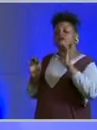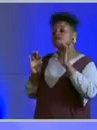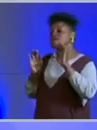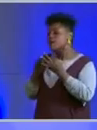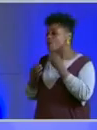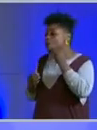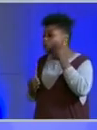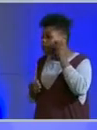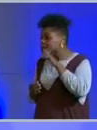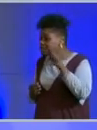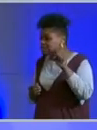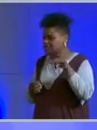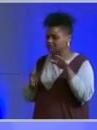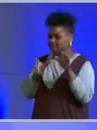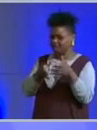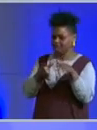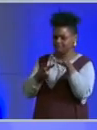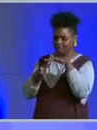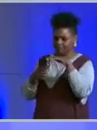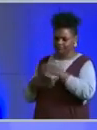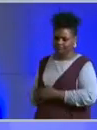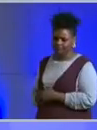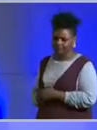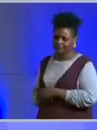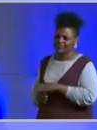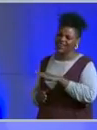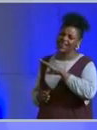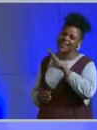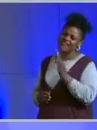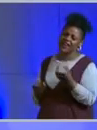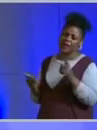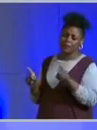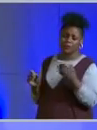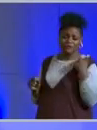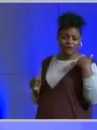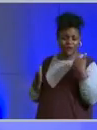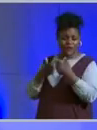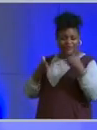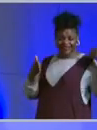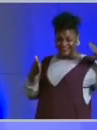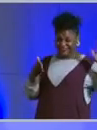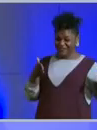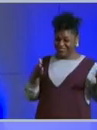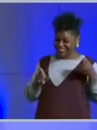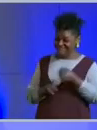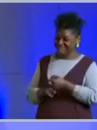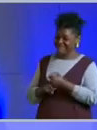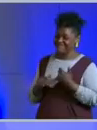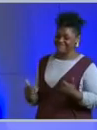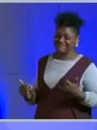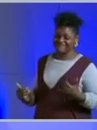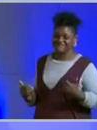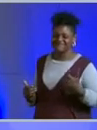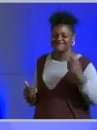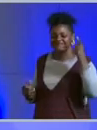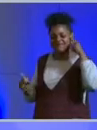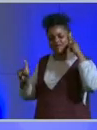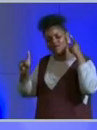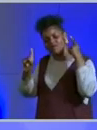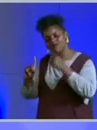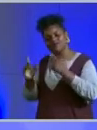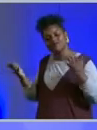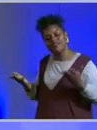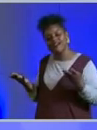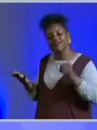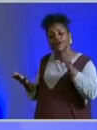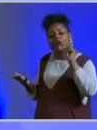was literally unprecedented, I think, for the city. I think the mayor had a goal, not just for her administration,